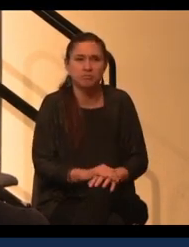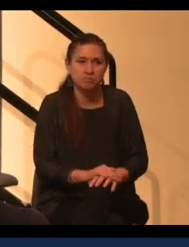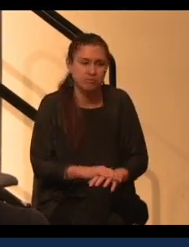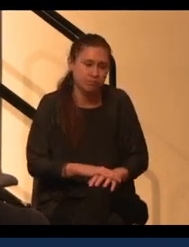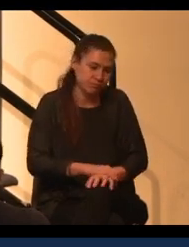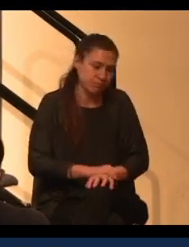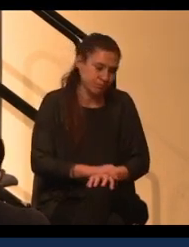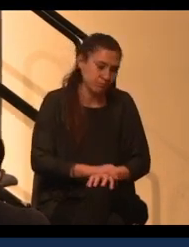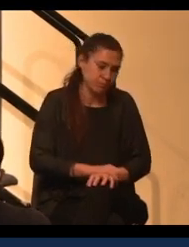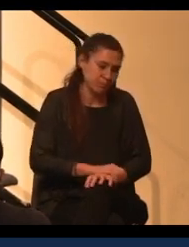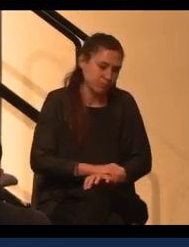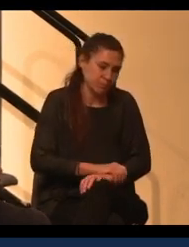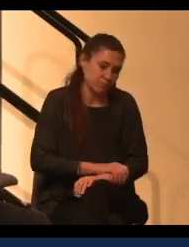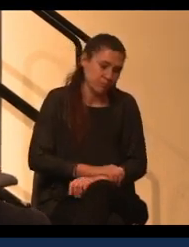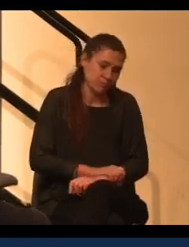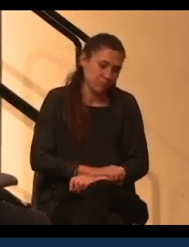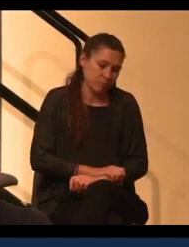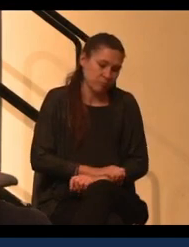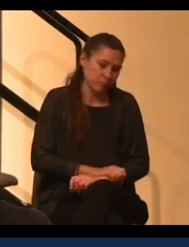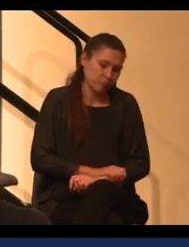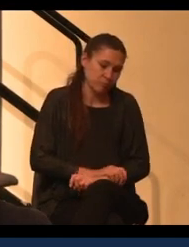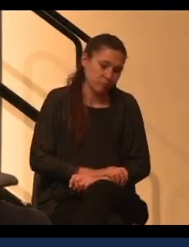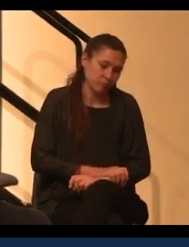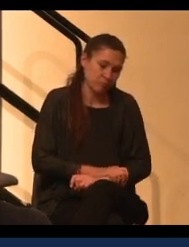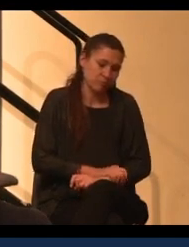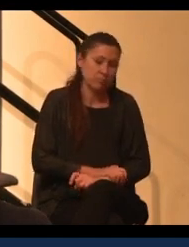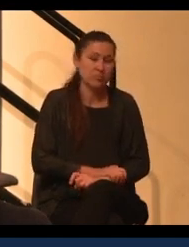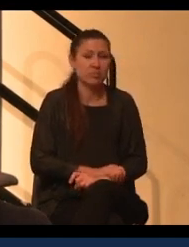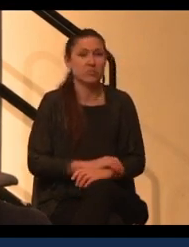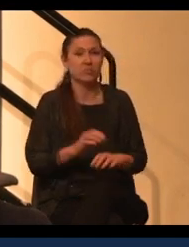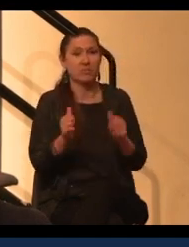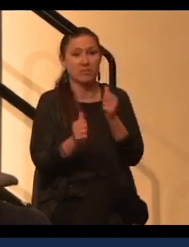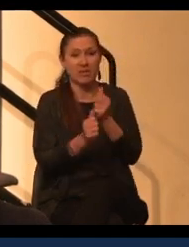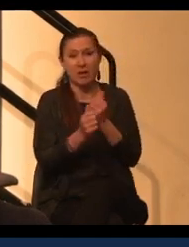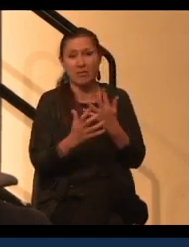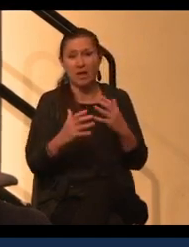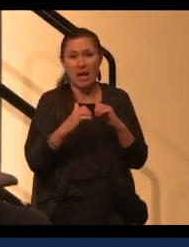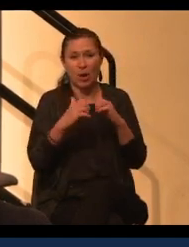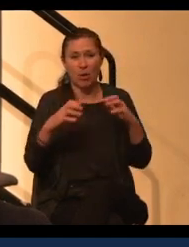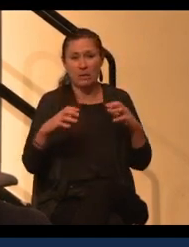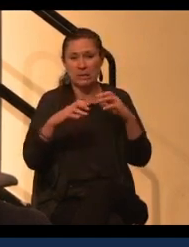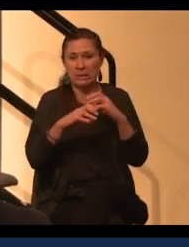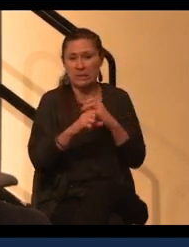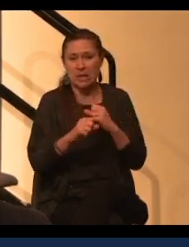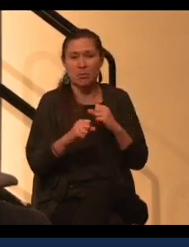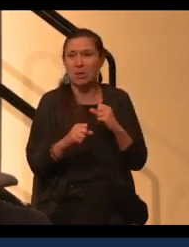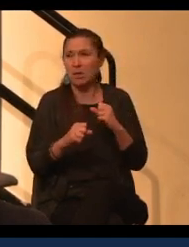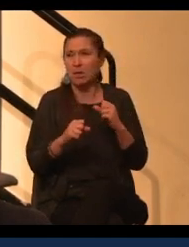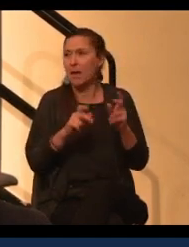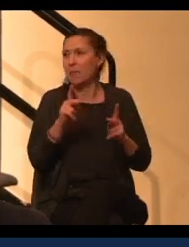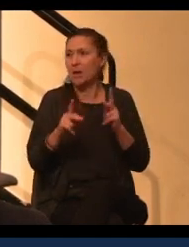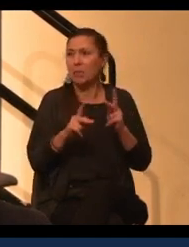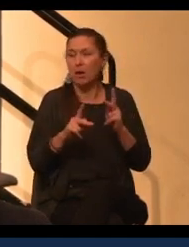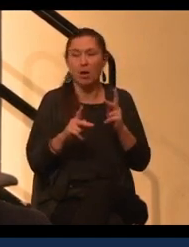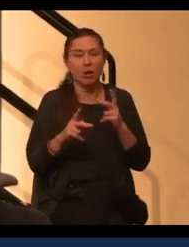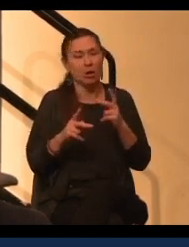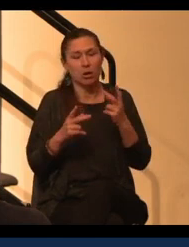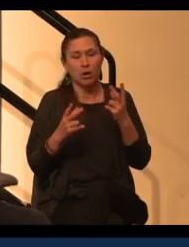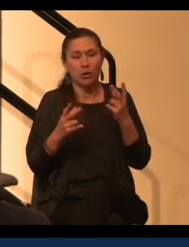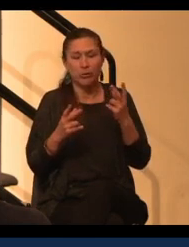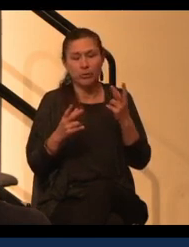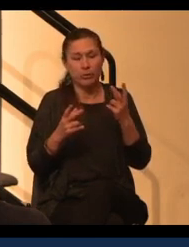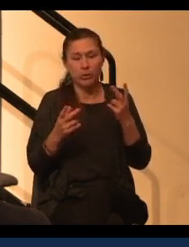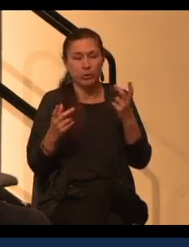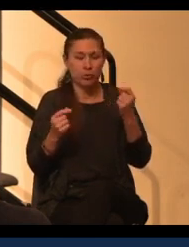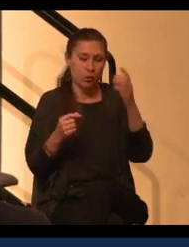situations. If I was to sum up everything, the fundamental delusion of humanity is to suppose that I